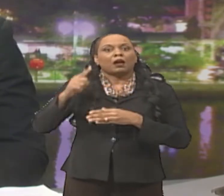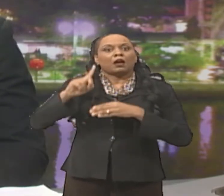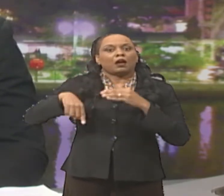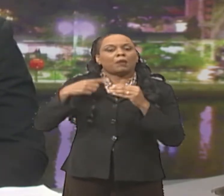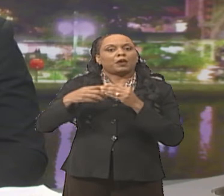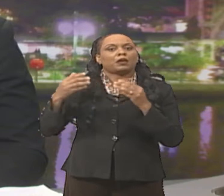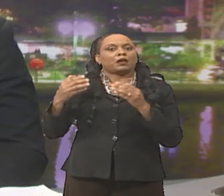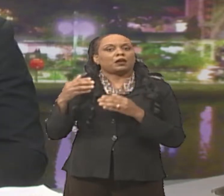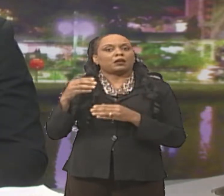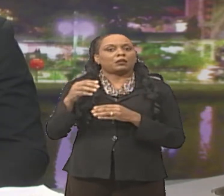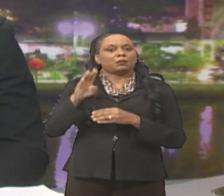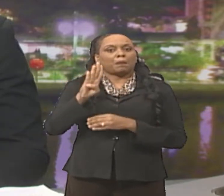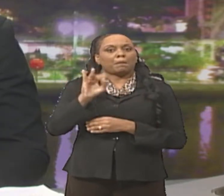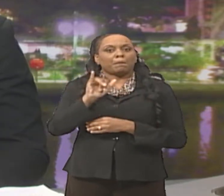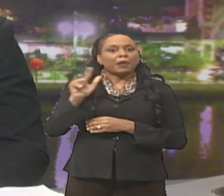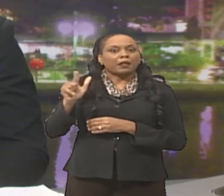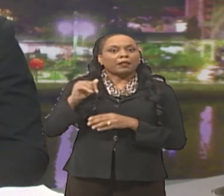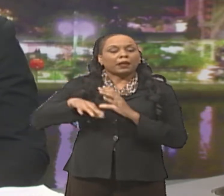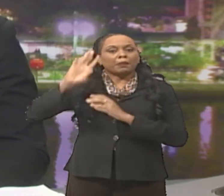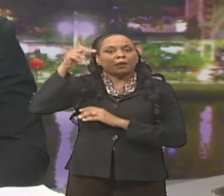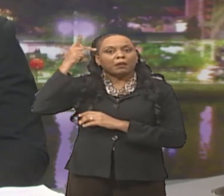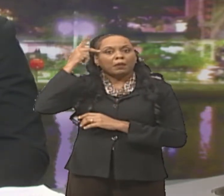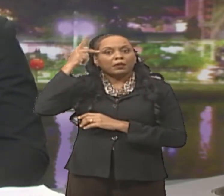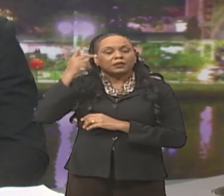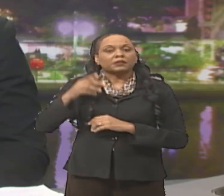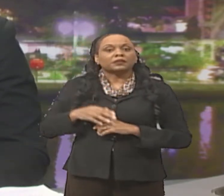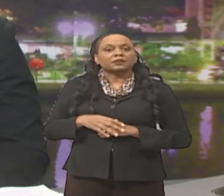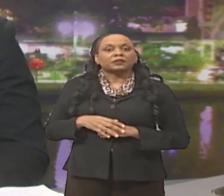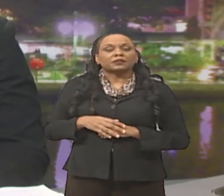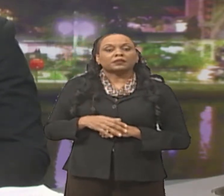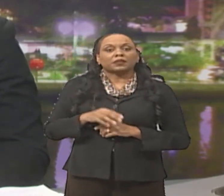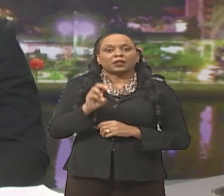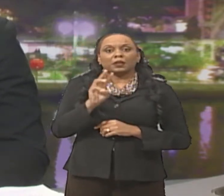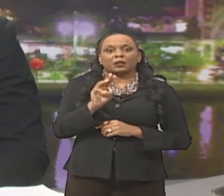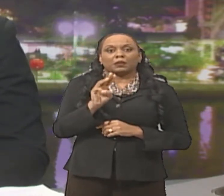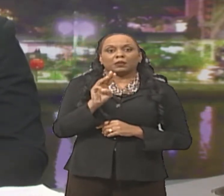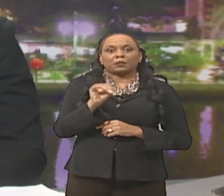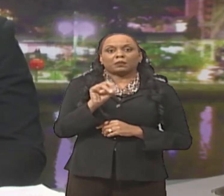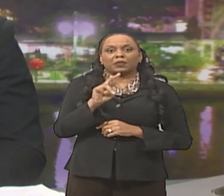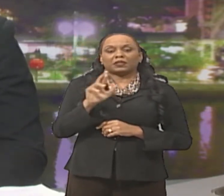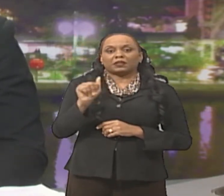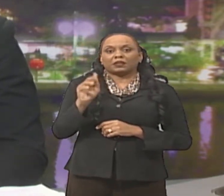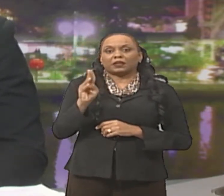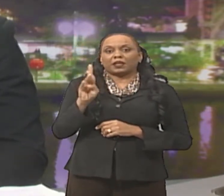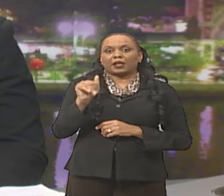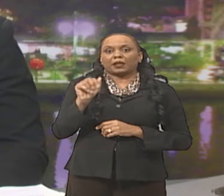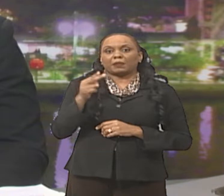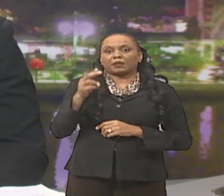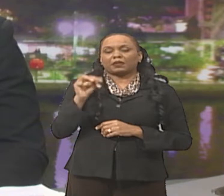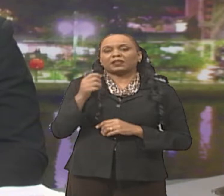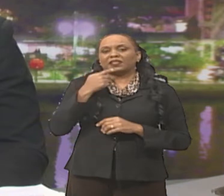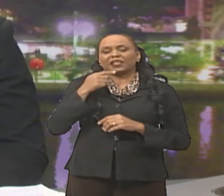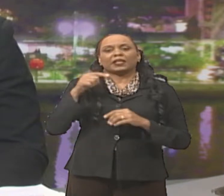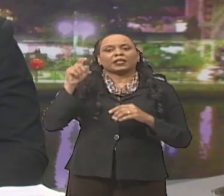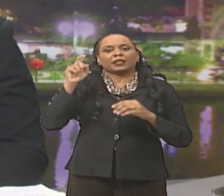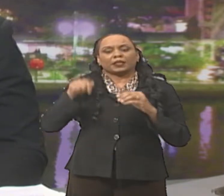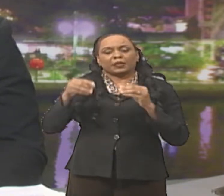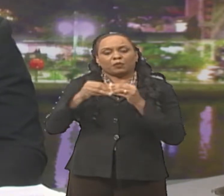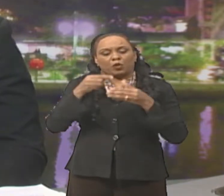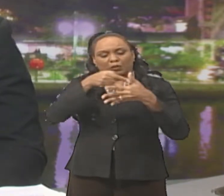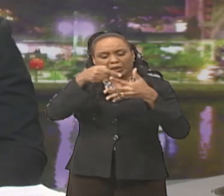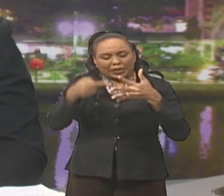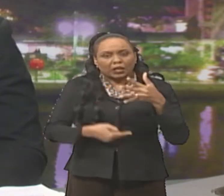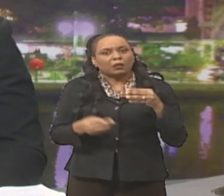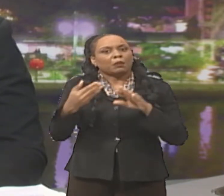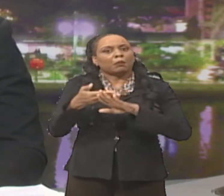Amendment Bill 2018. Mr. Abrams says there are usually mitigating factors which should be considered before the death penalty is applied.